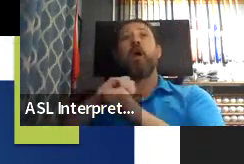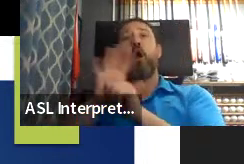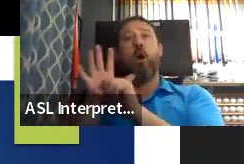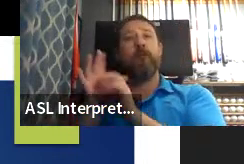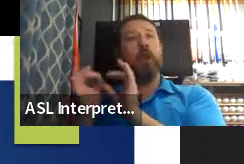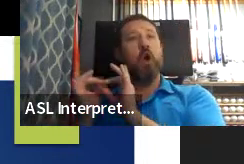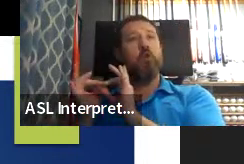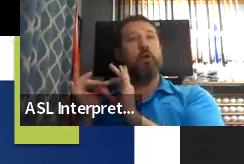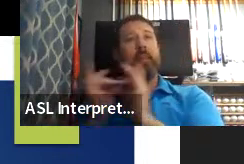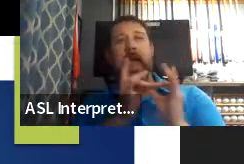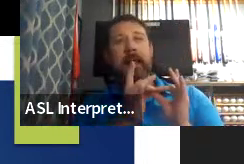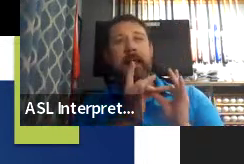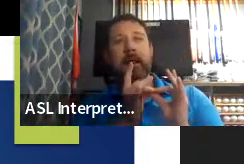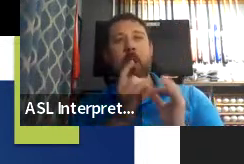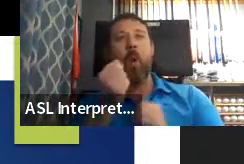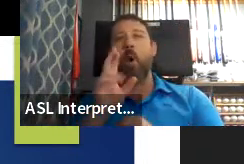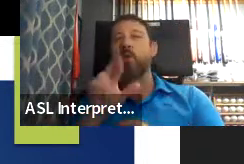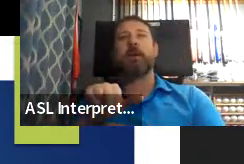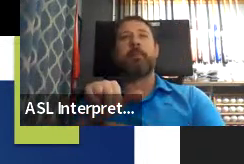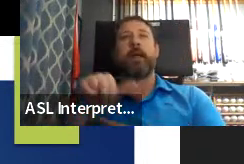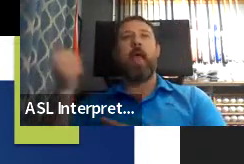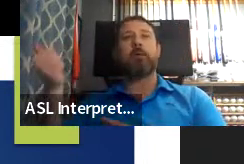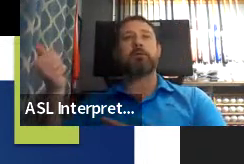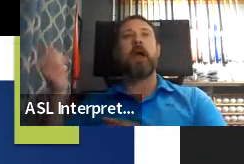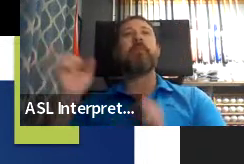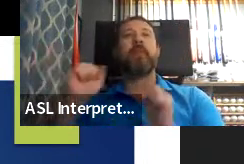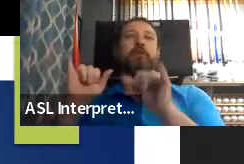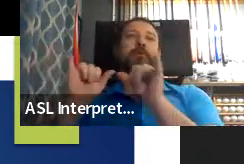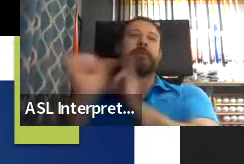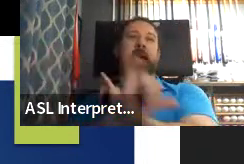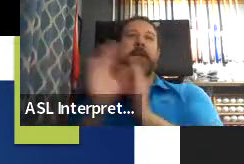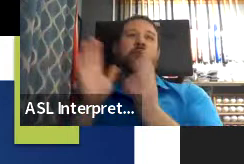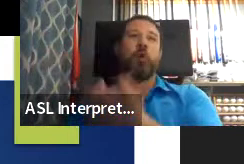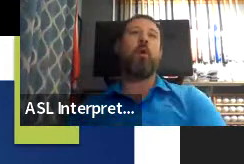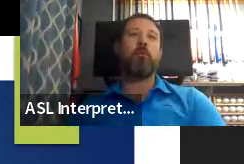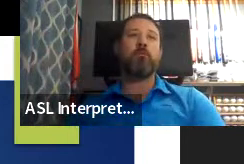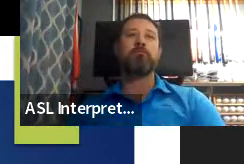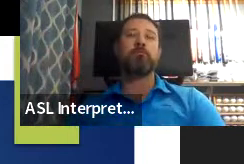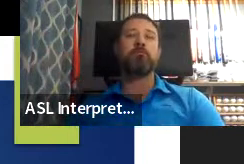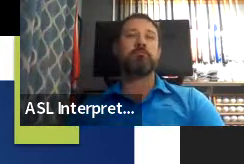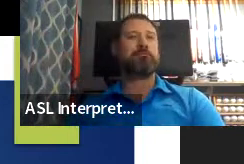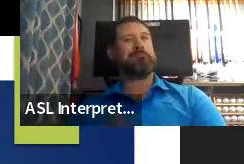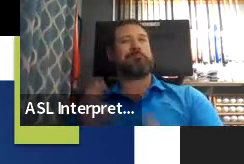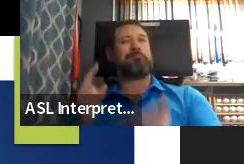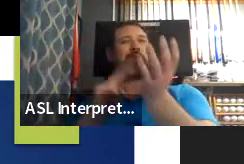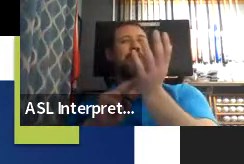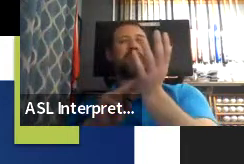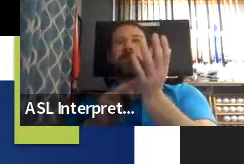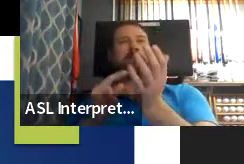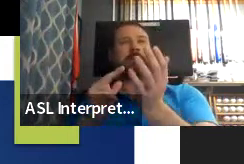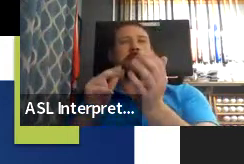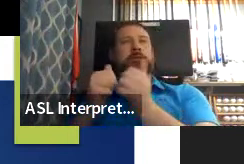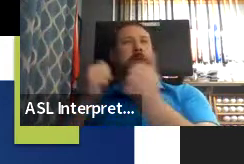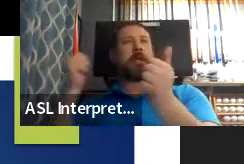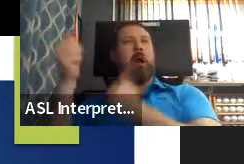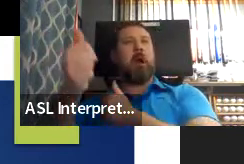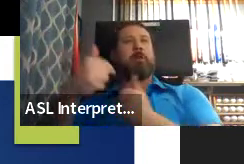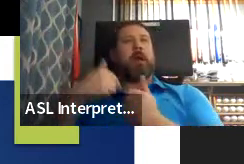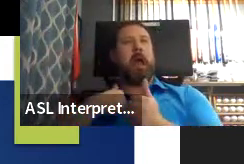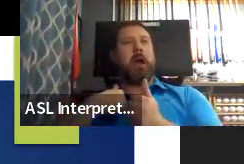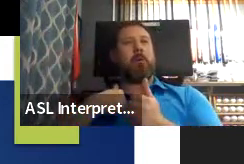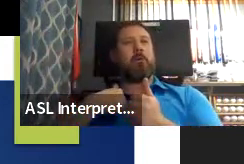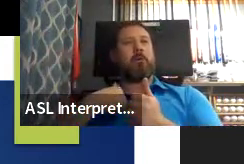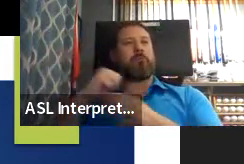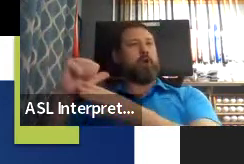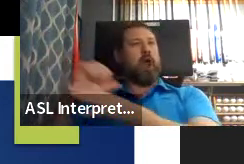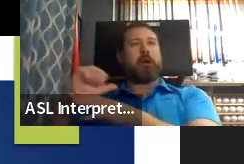symptoms or could be from something else, and they could stay in school. And the school nurses said, this is beyond our scope of practice.